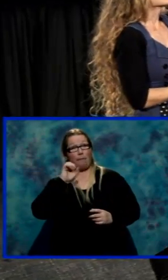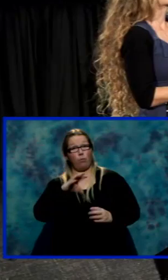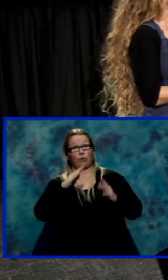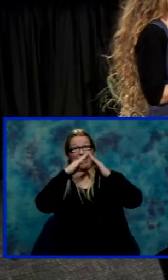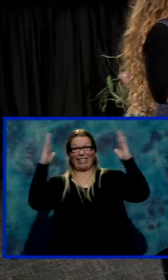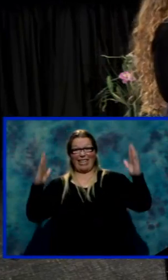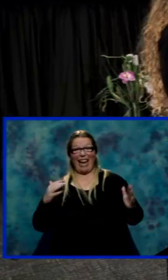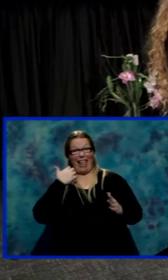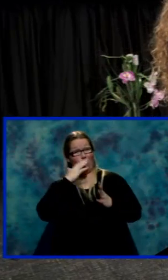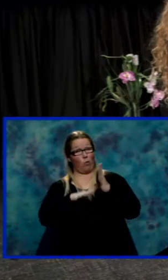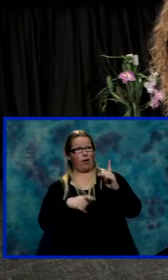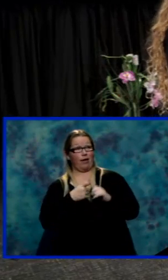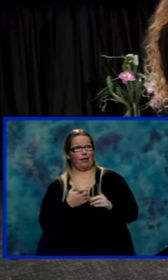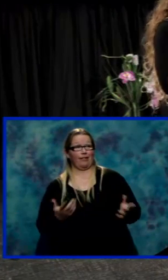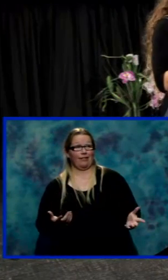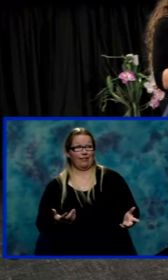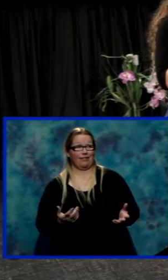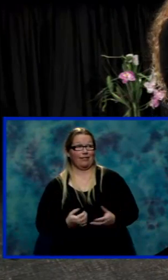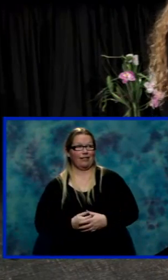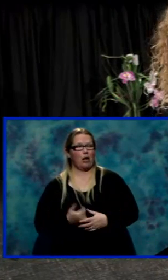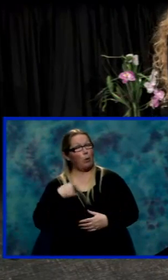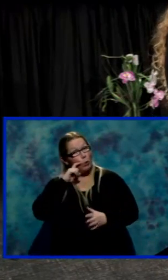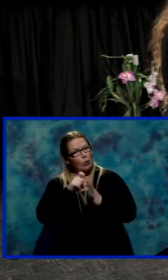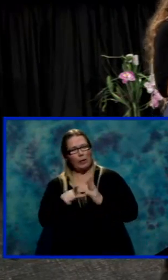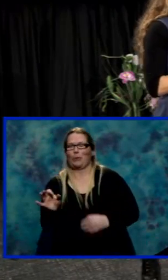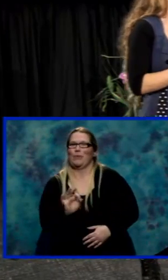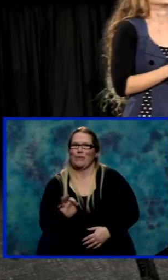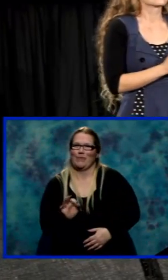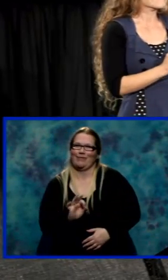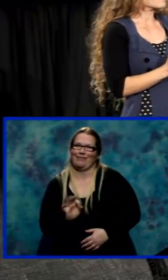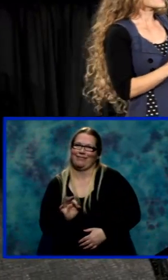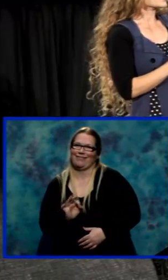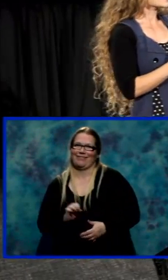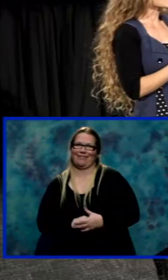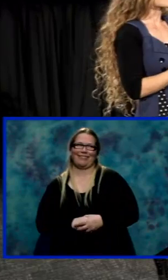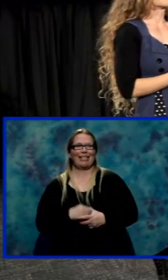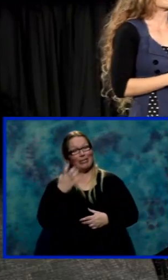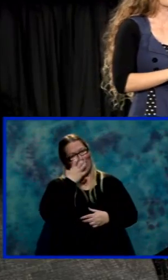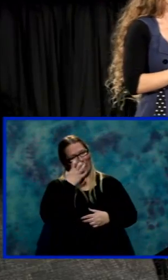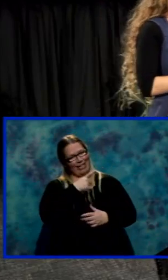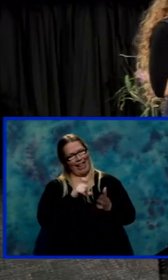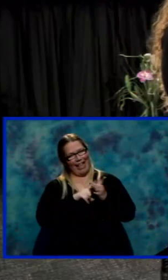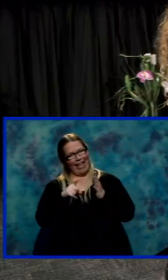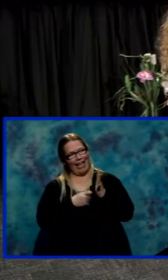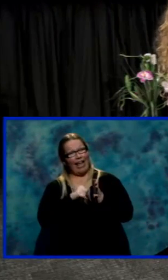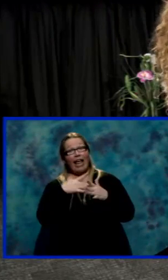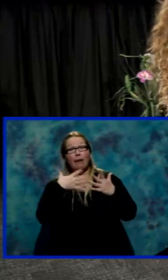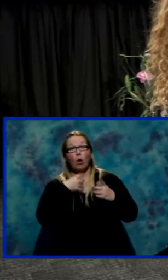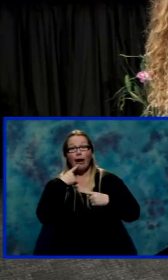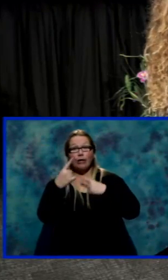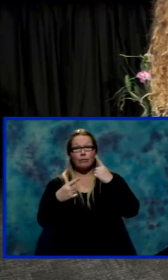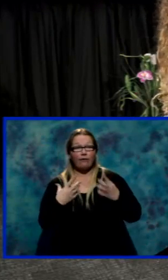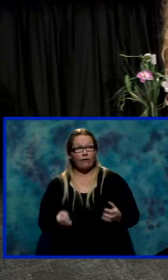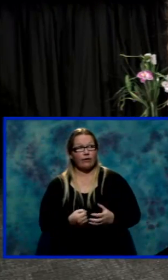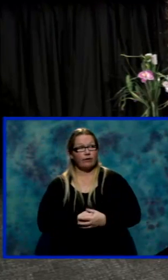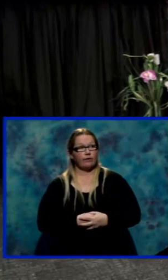every week, Claire. We're not going to do that. Sorry, Claire. Have you got any more announcements?